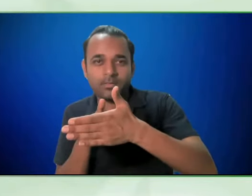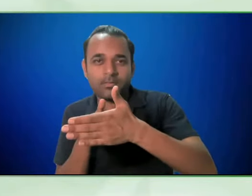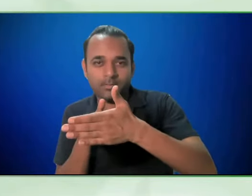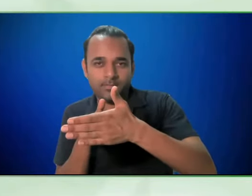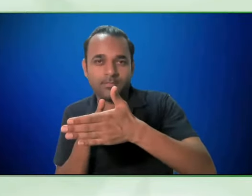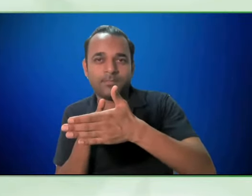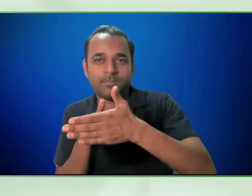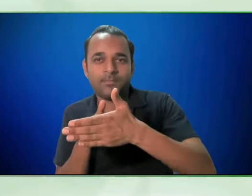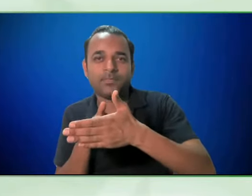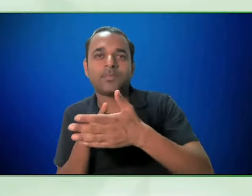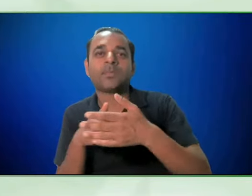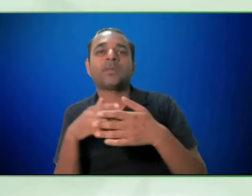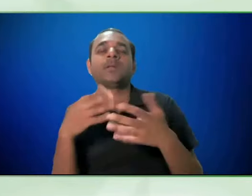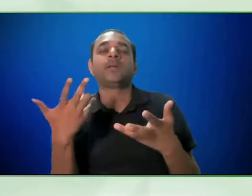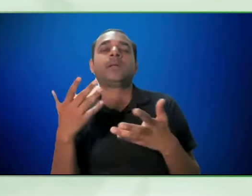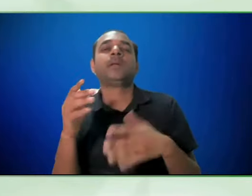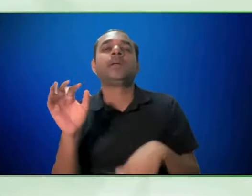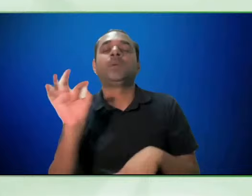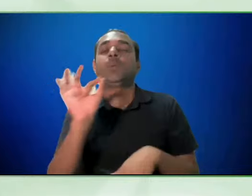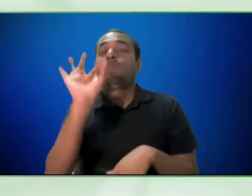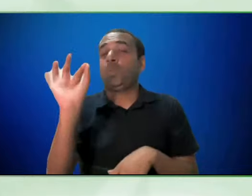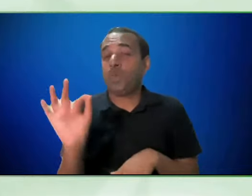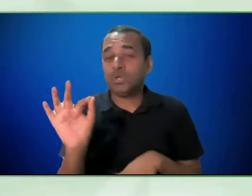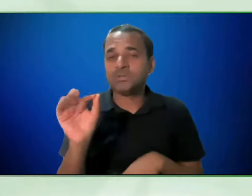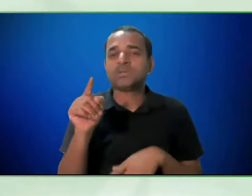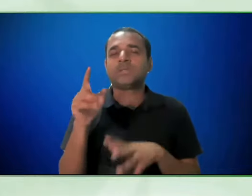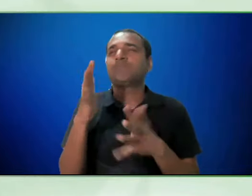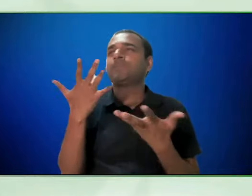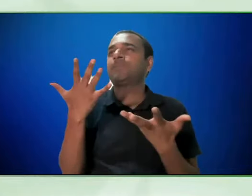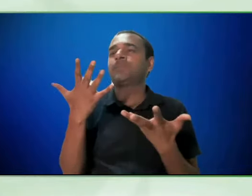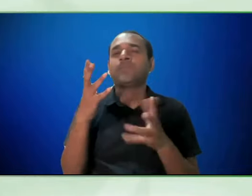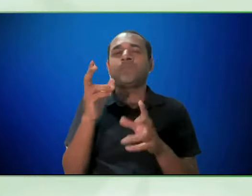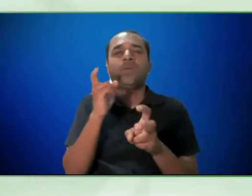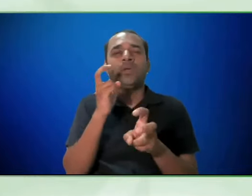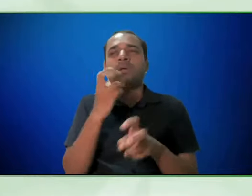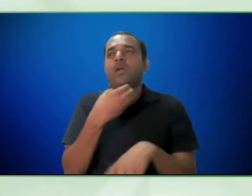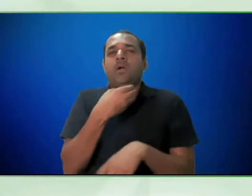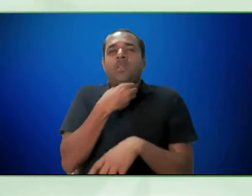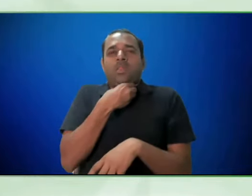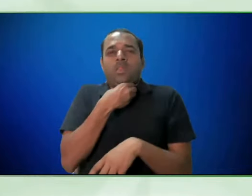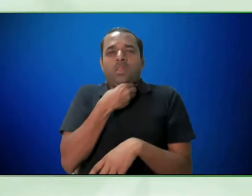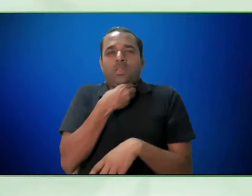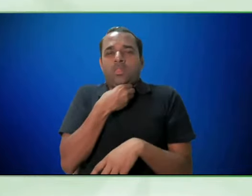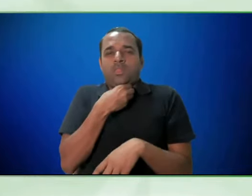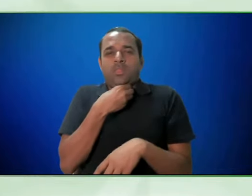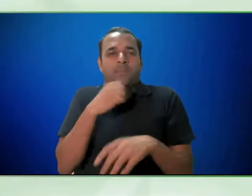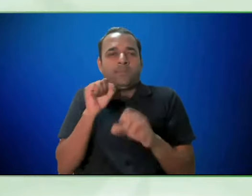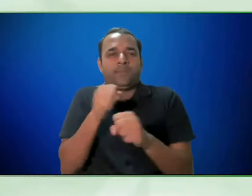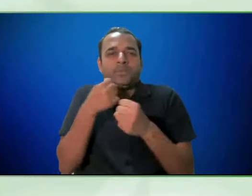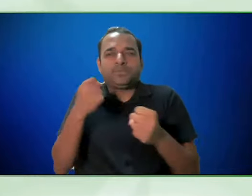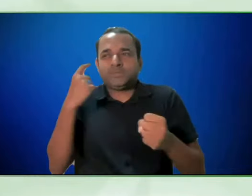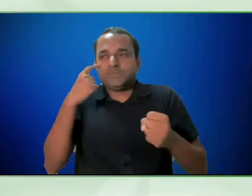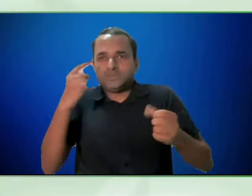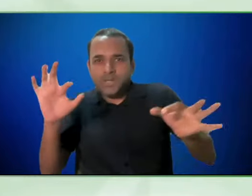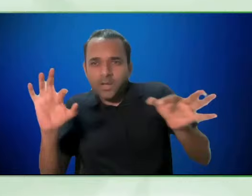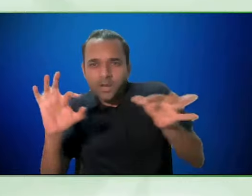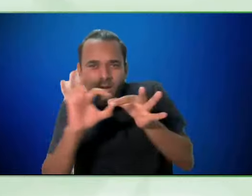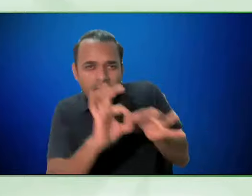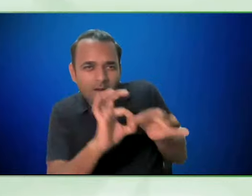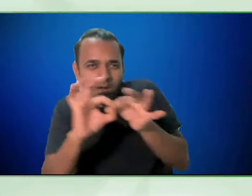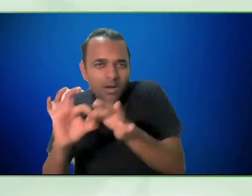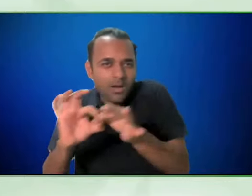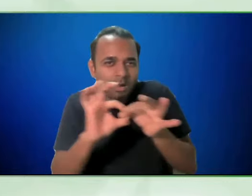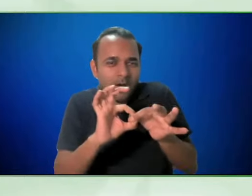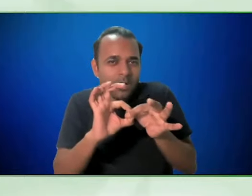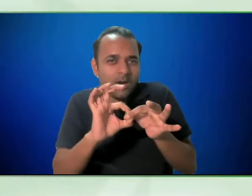do different kind of measures for accessibility, and if you try to see estimate the